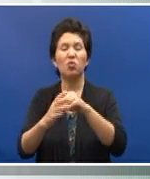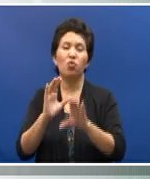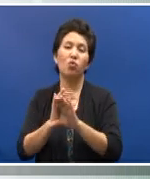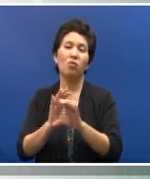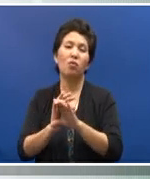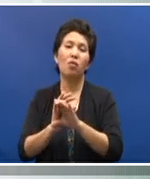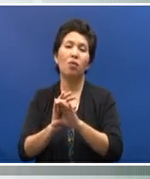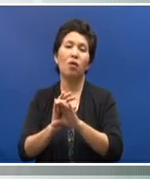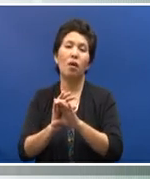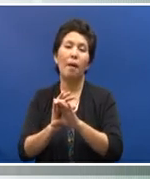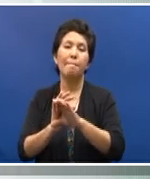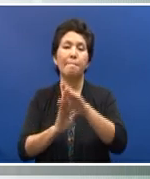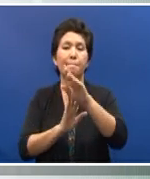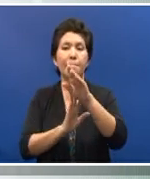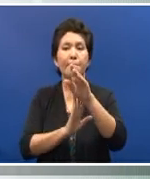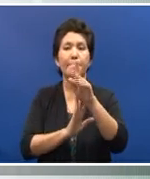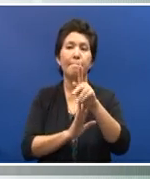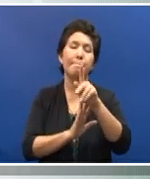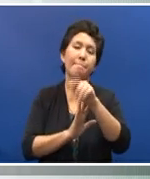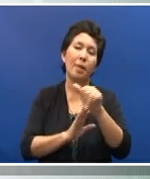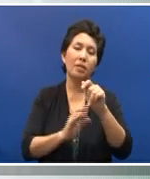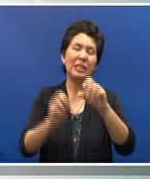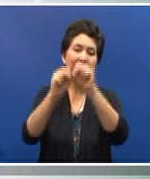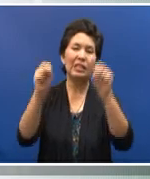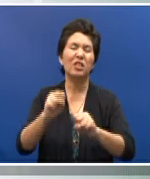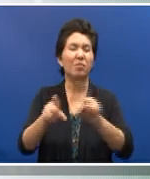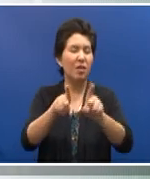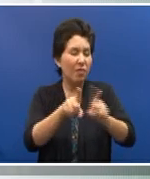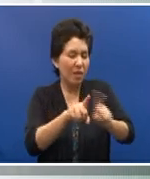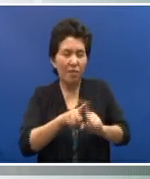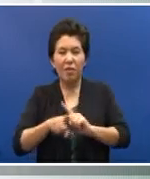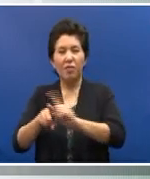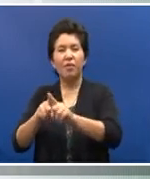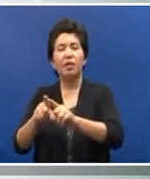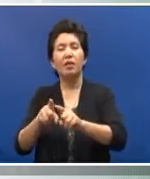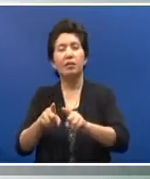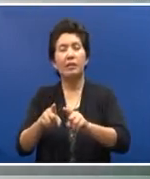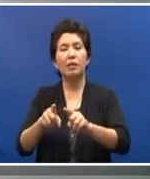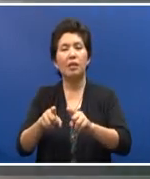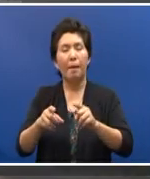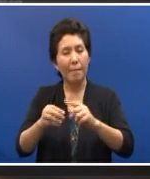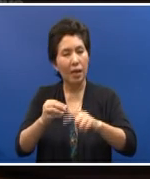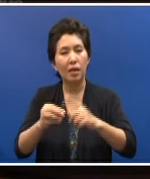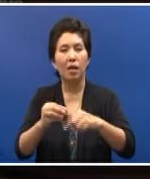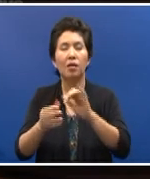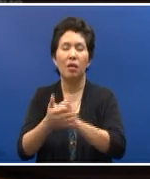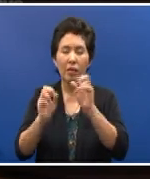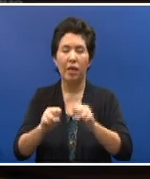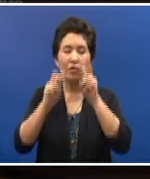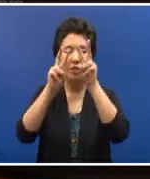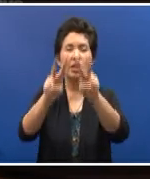plough, the fertilizers, irrigation systems, and also the modern machines. Okay, so I hope that you can see the